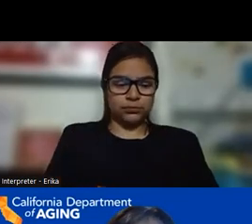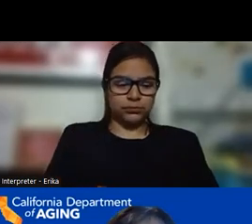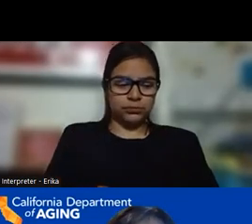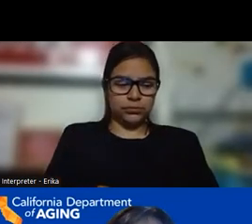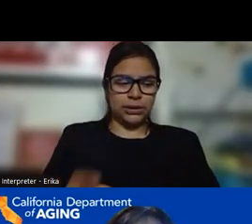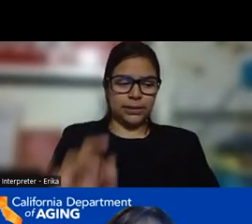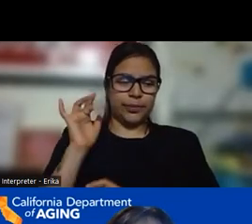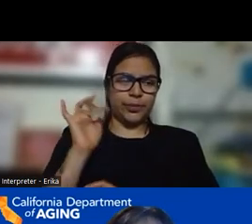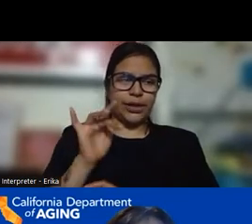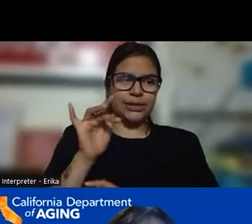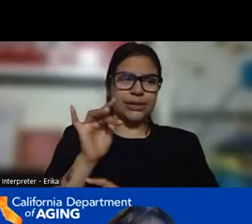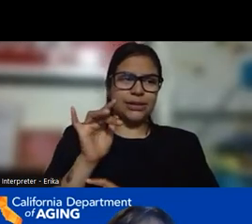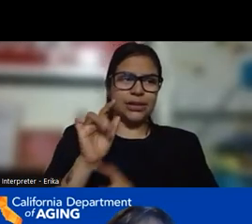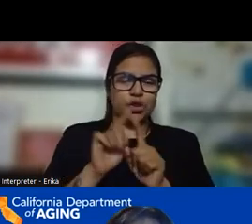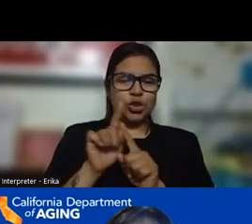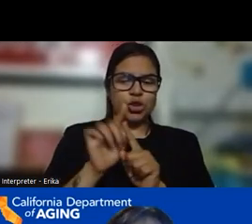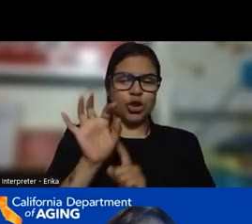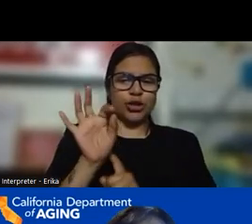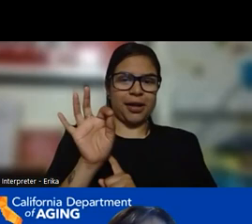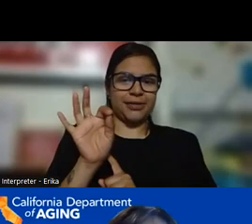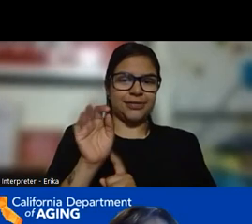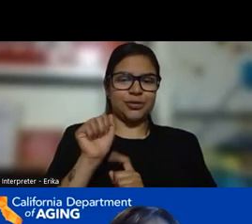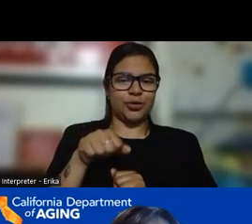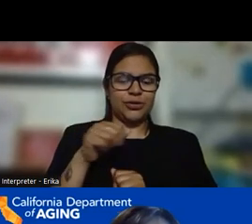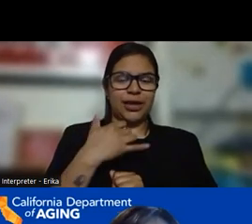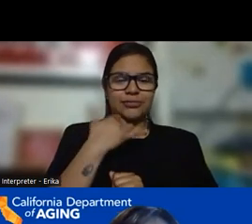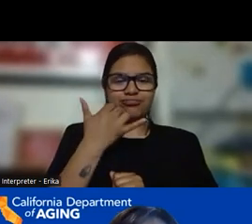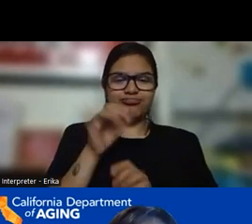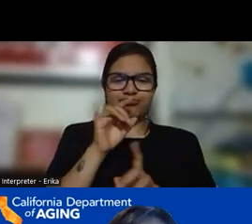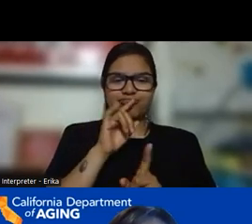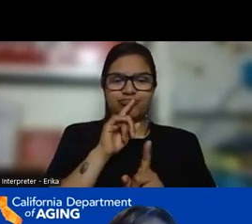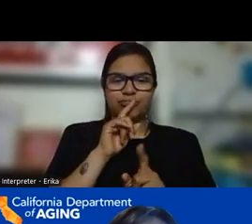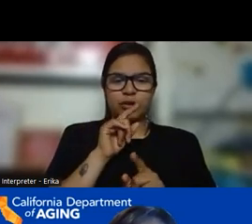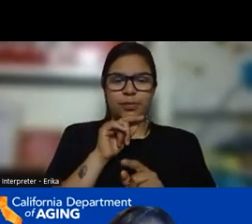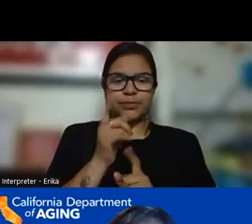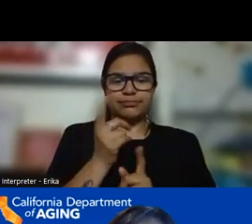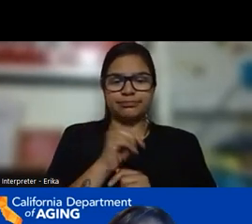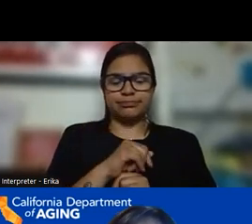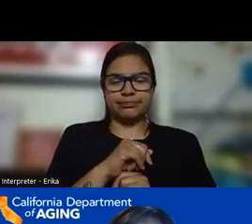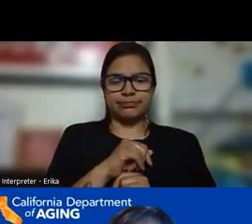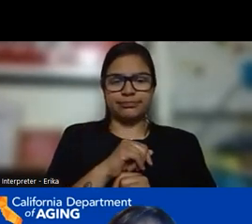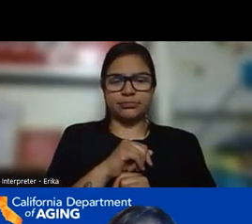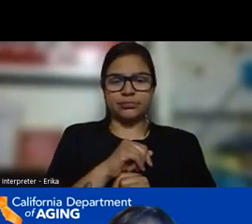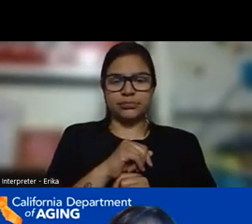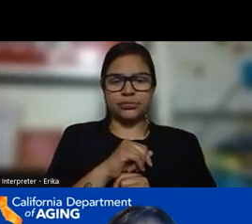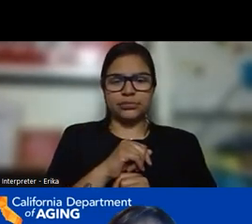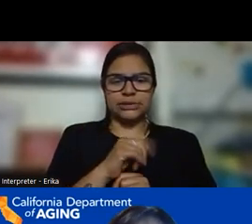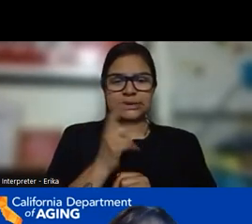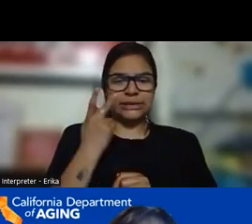*9. And then we will announce the last 4 digits of your phone number. I see we have one